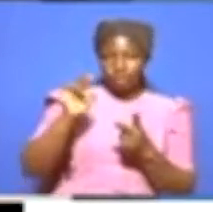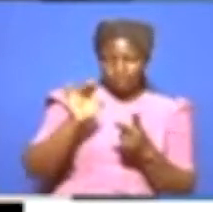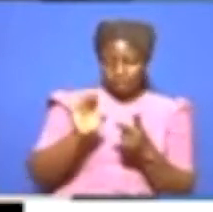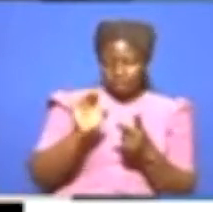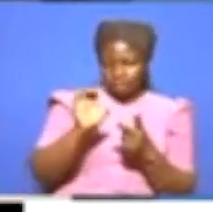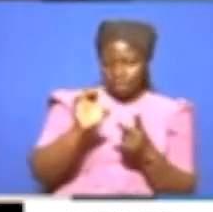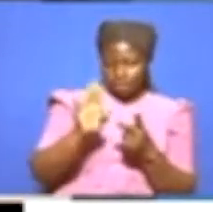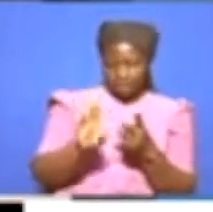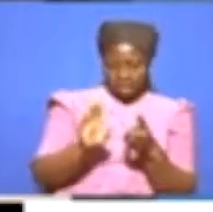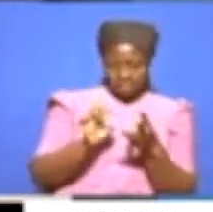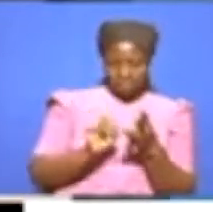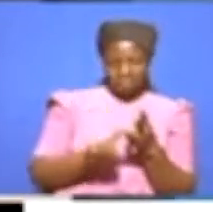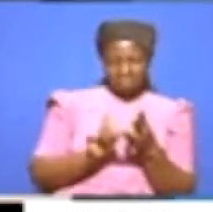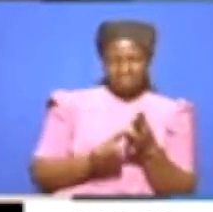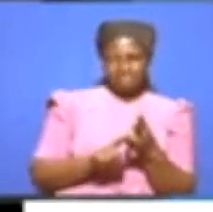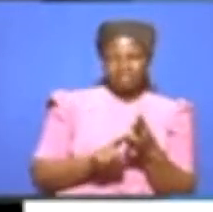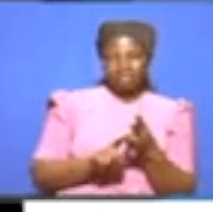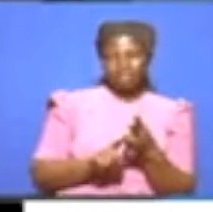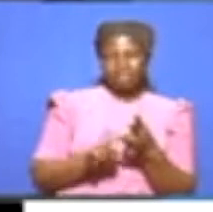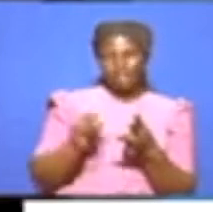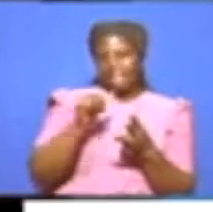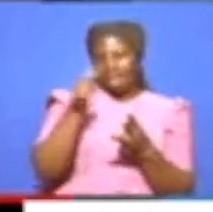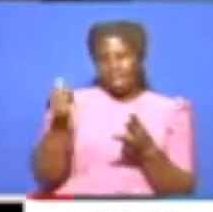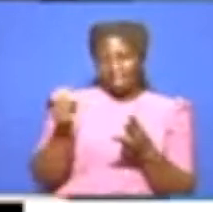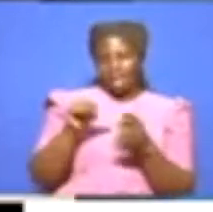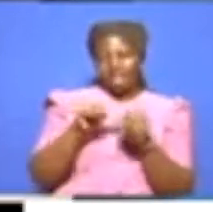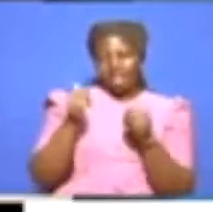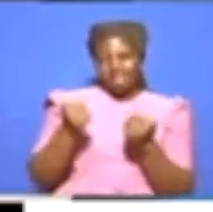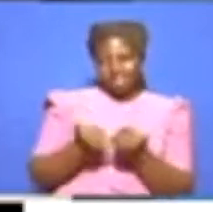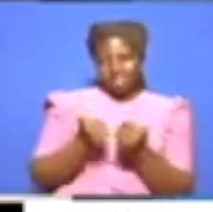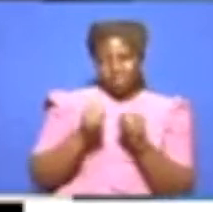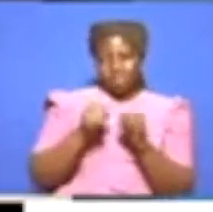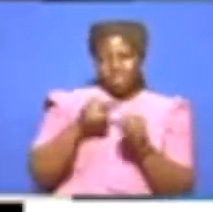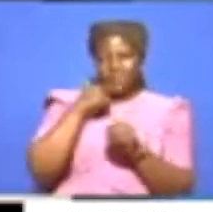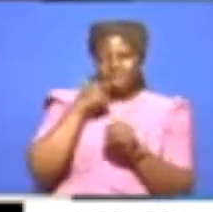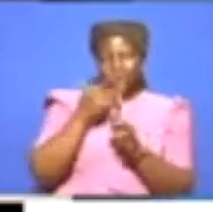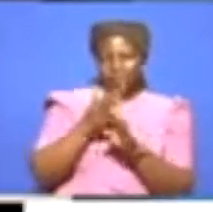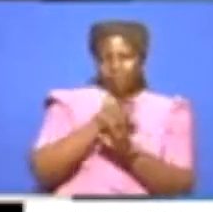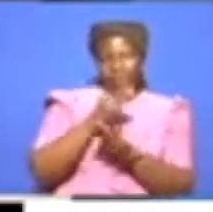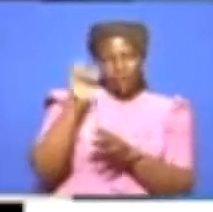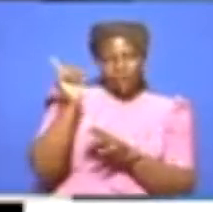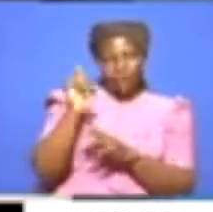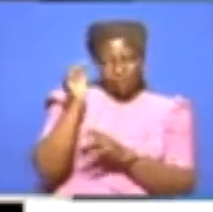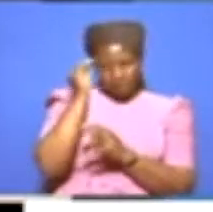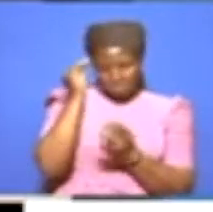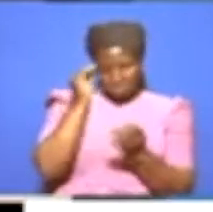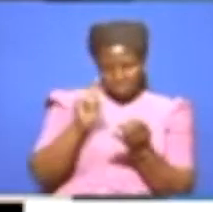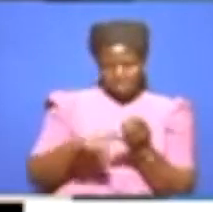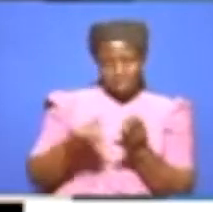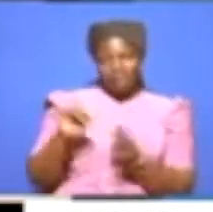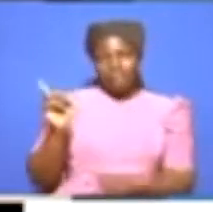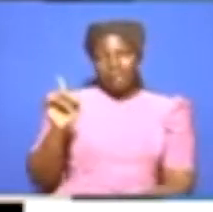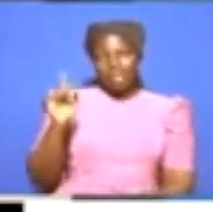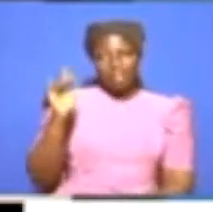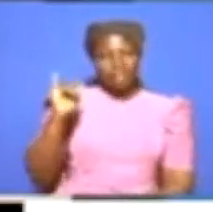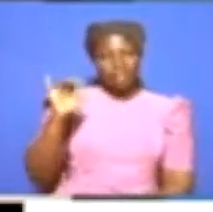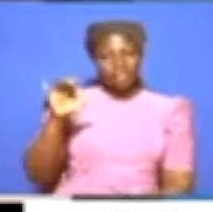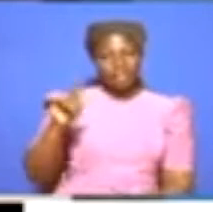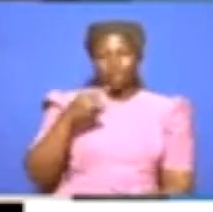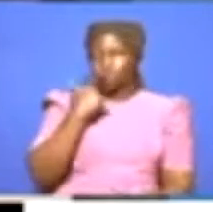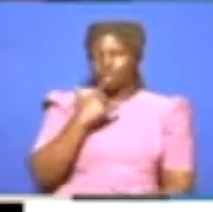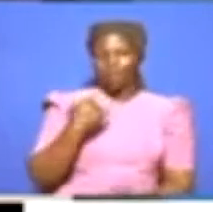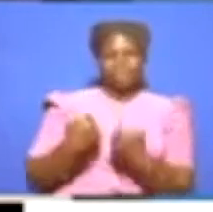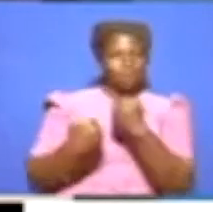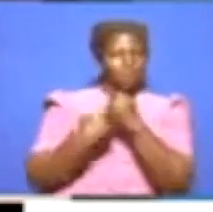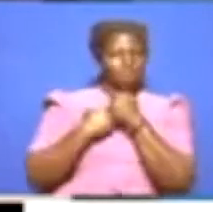Board. We work closely with other agencies I mentioned earlier, Ministry of Education, Ministry of ICT, who have been very supportive, and of